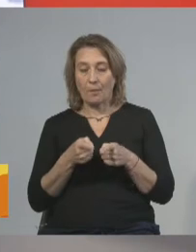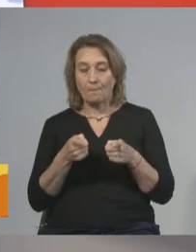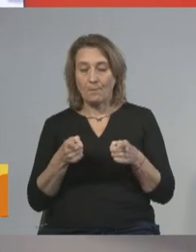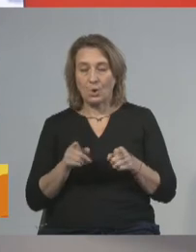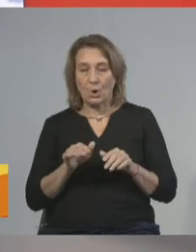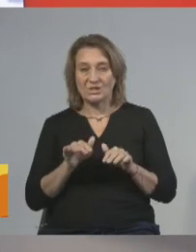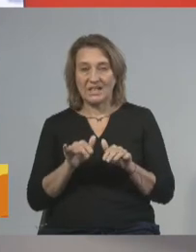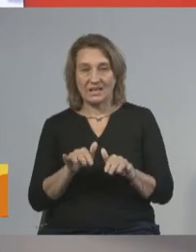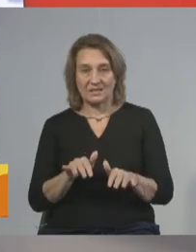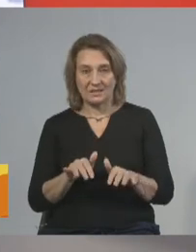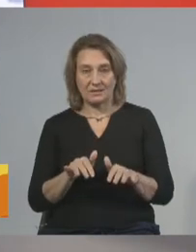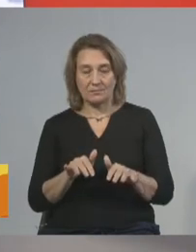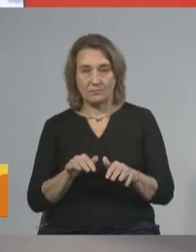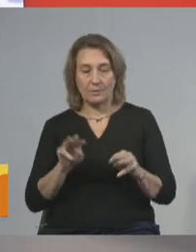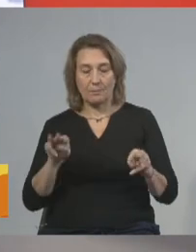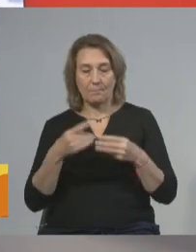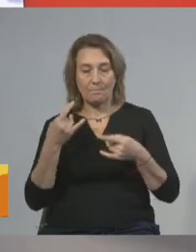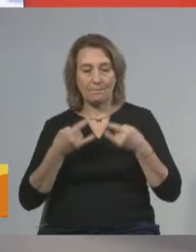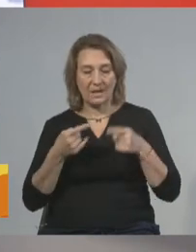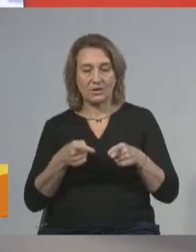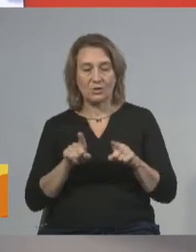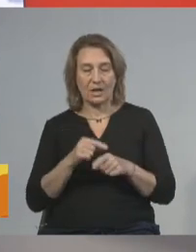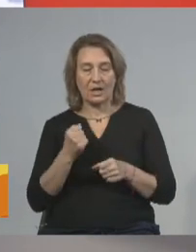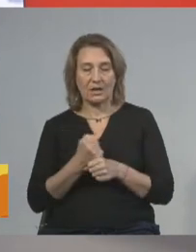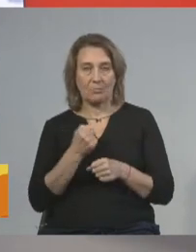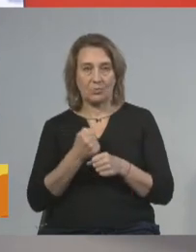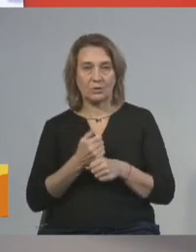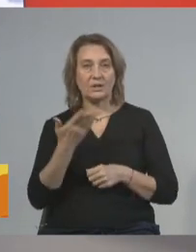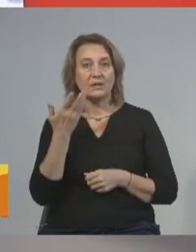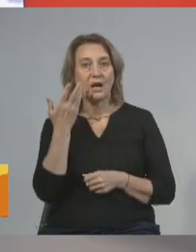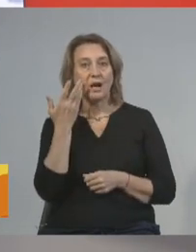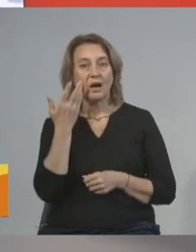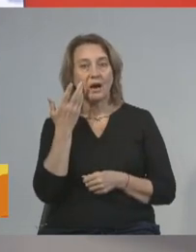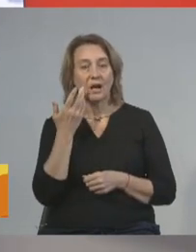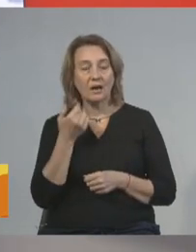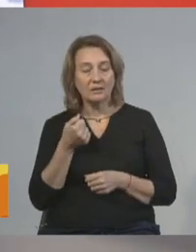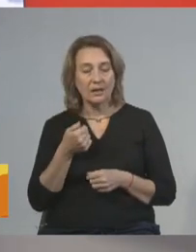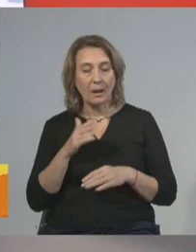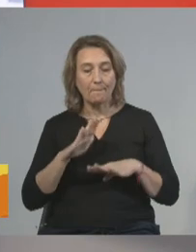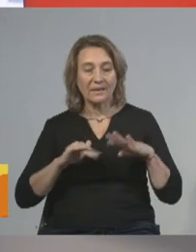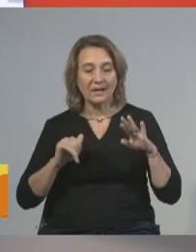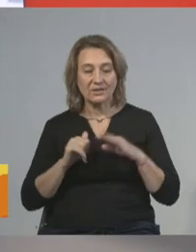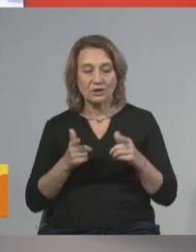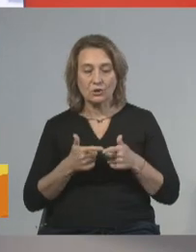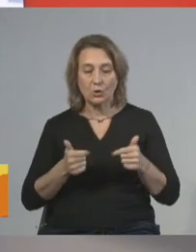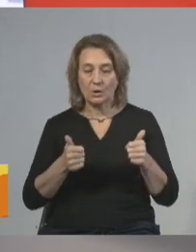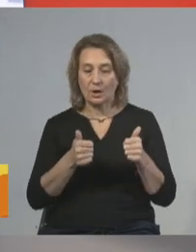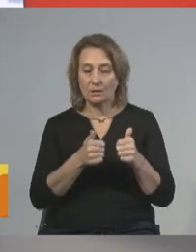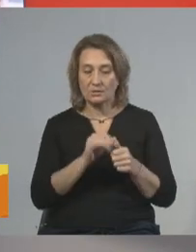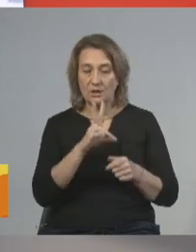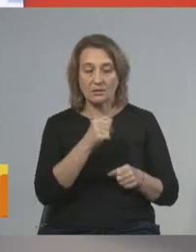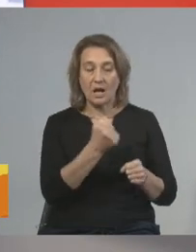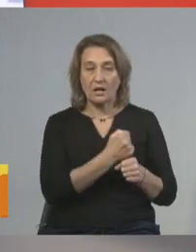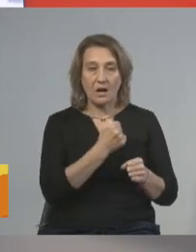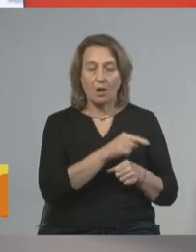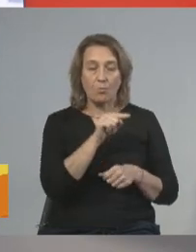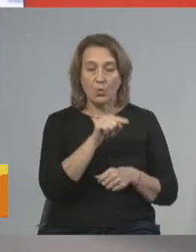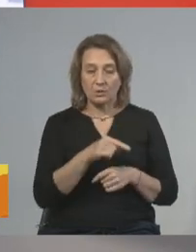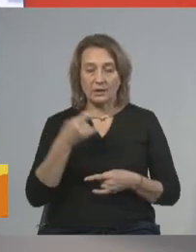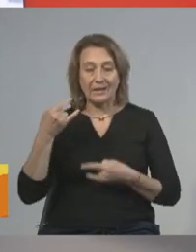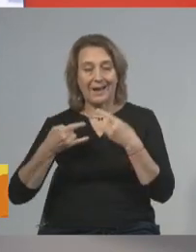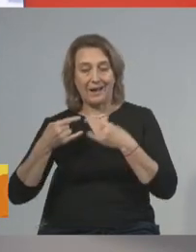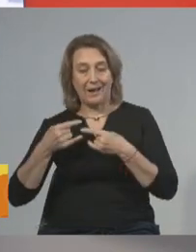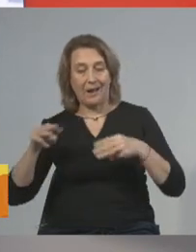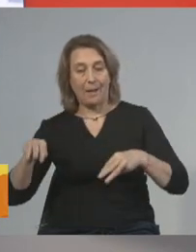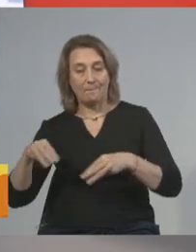due to this process mostly regional media are working like this when almost all organizations are not